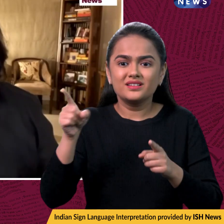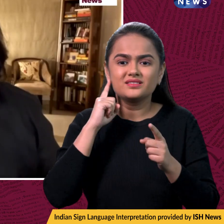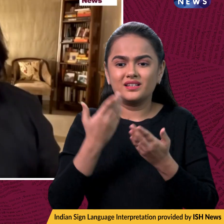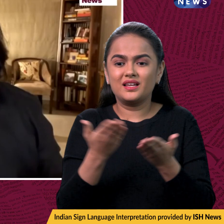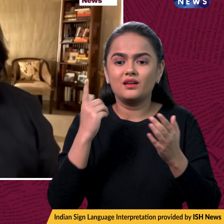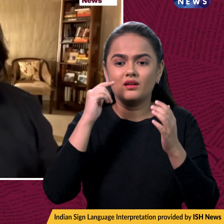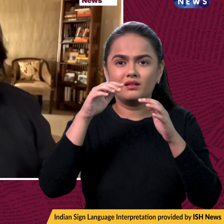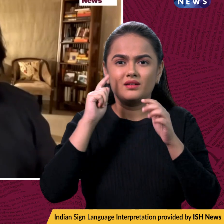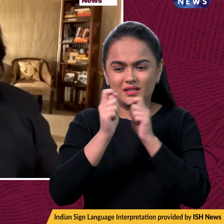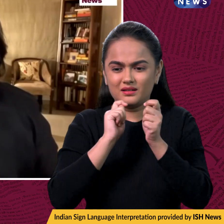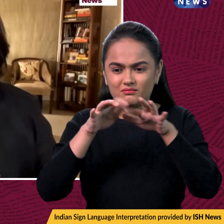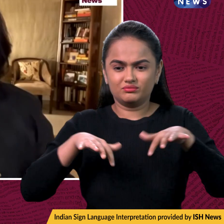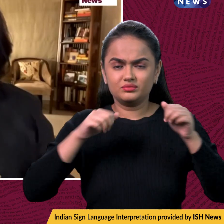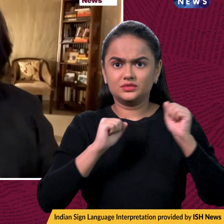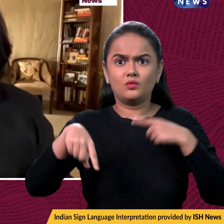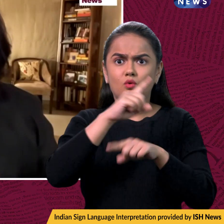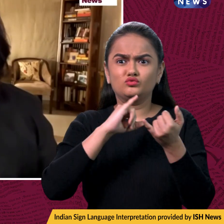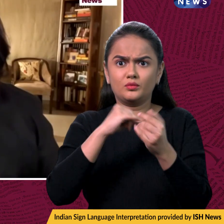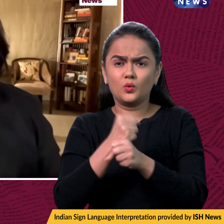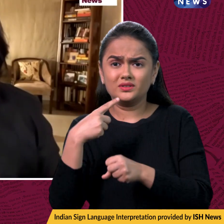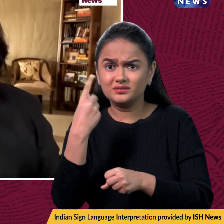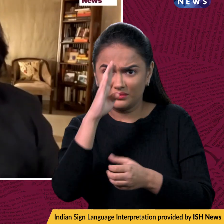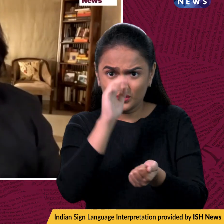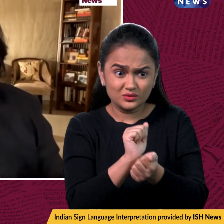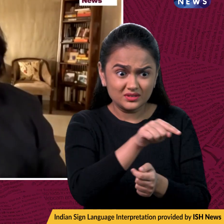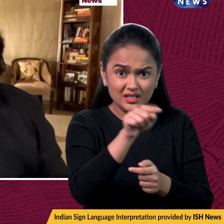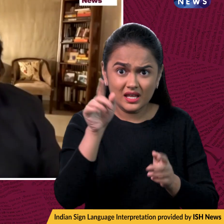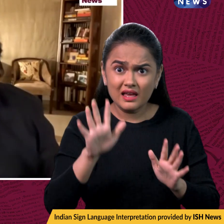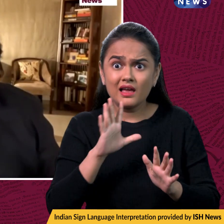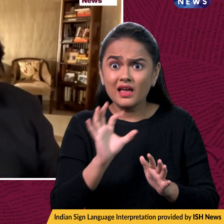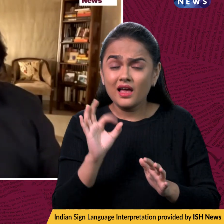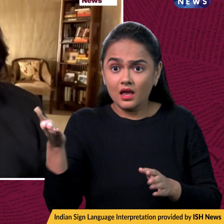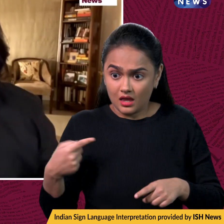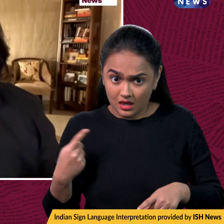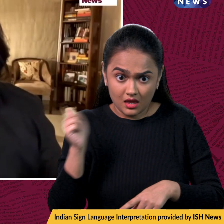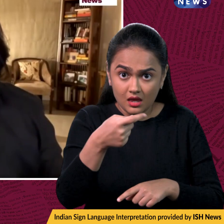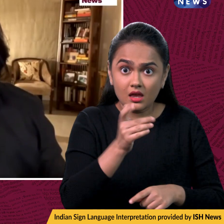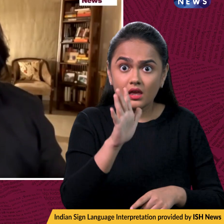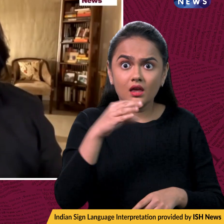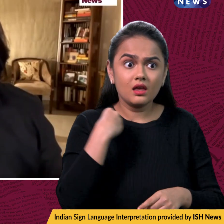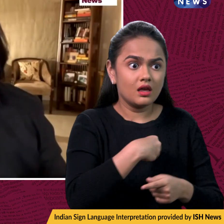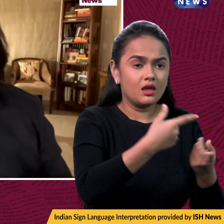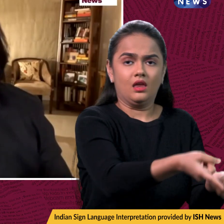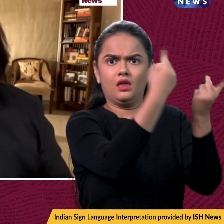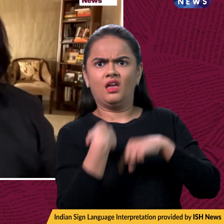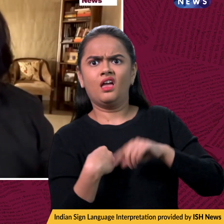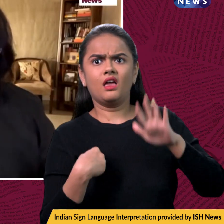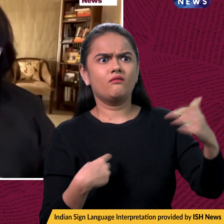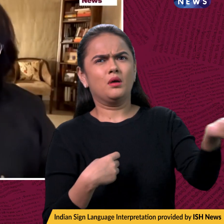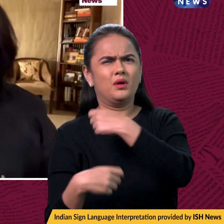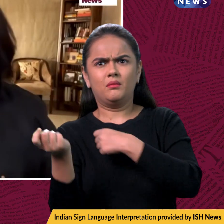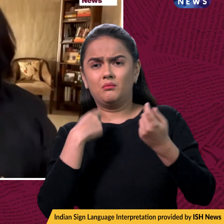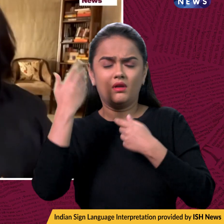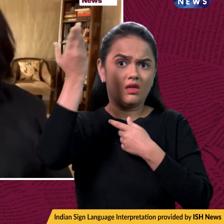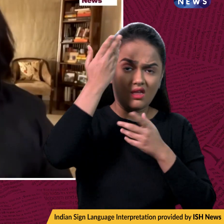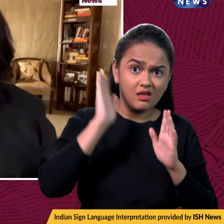briefing, an additional commissioner, Suman Goel, said a few policemen were, on the other hand, injured. Some of the department vehicles were damaged.